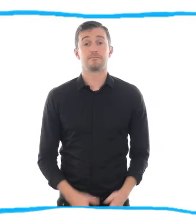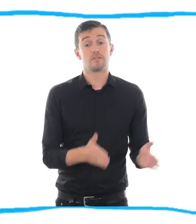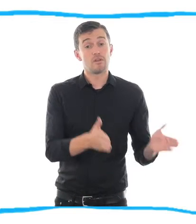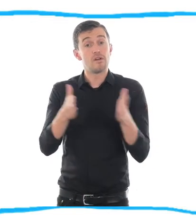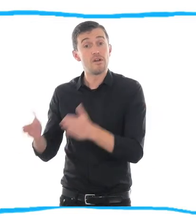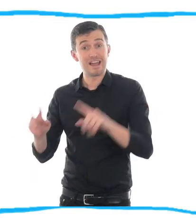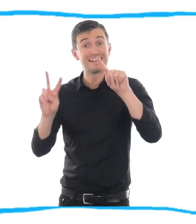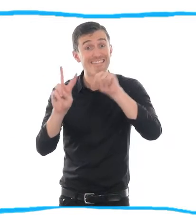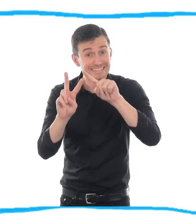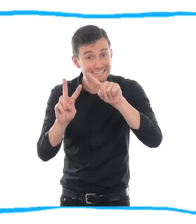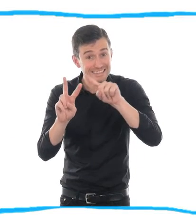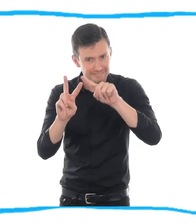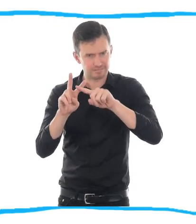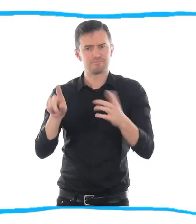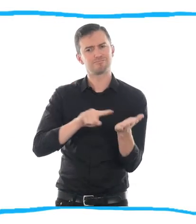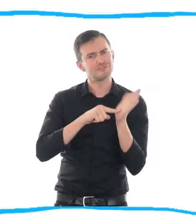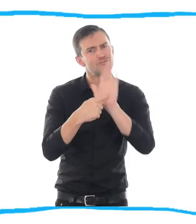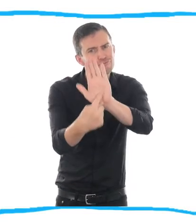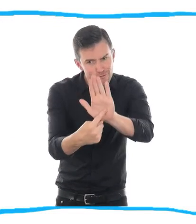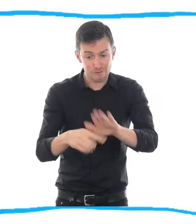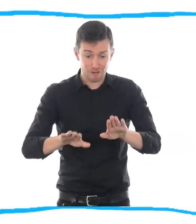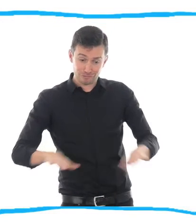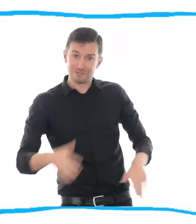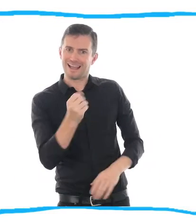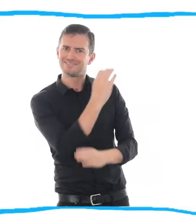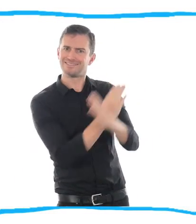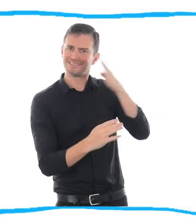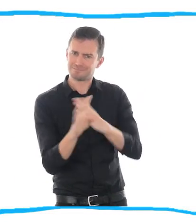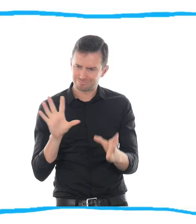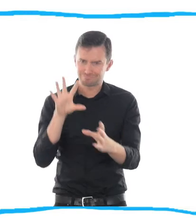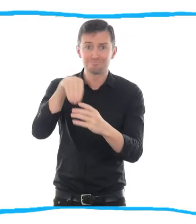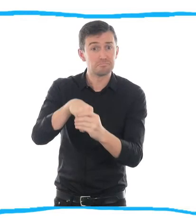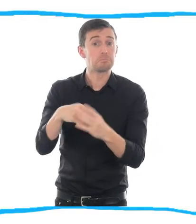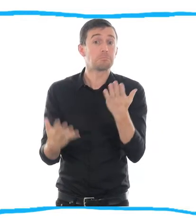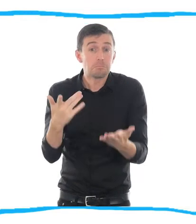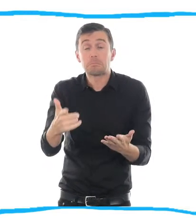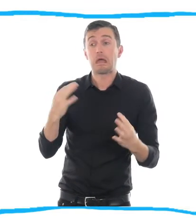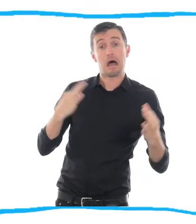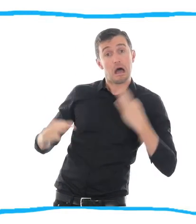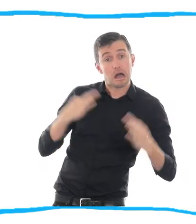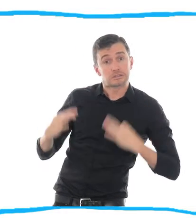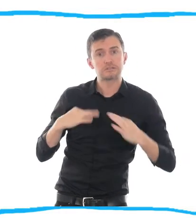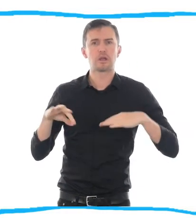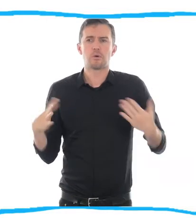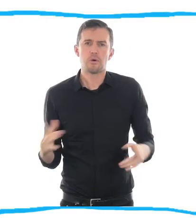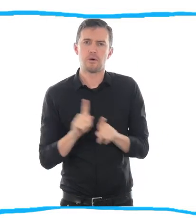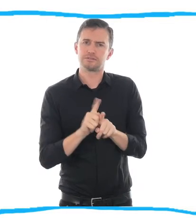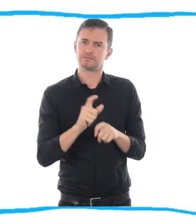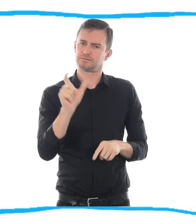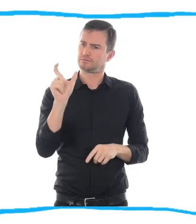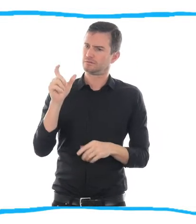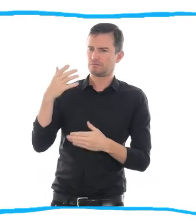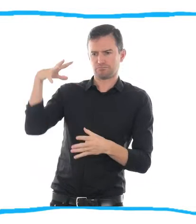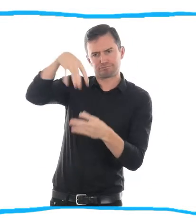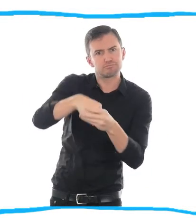In terms of television, we should feature children with disabilities, both as actors and characters in stories. They will serve as role models for